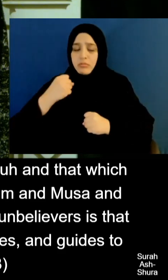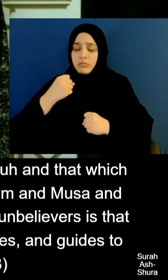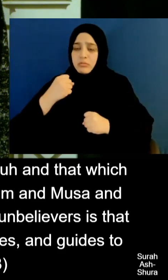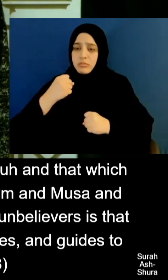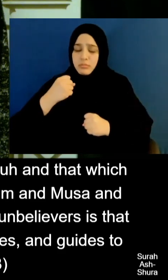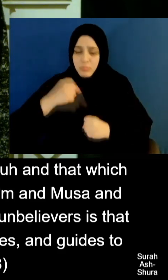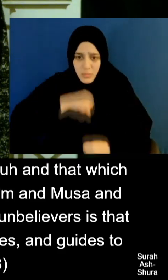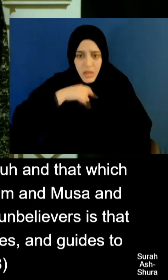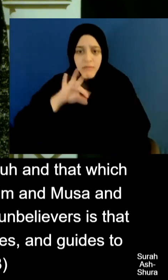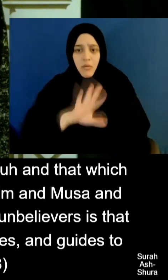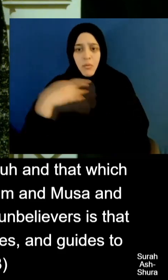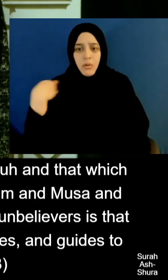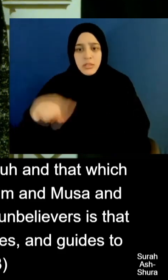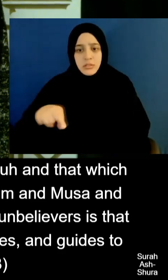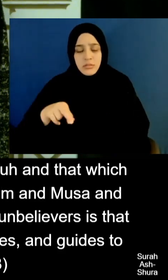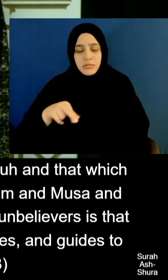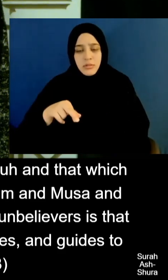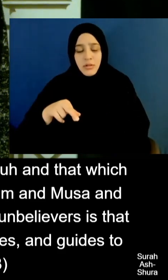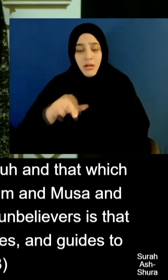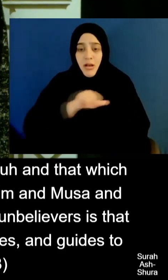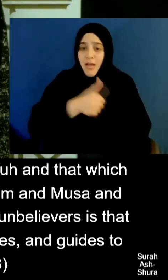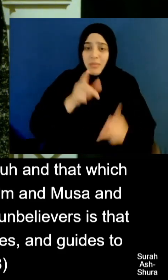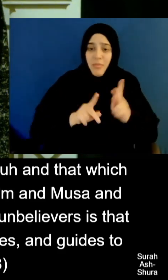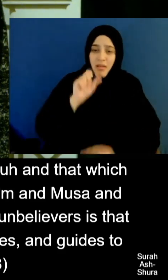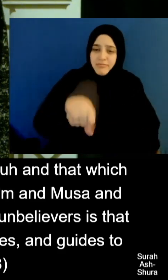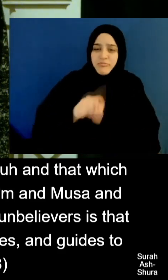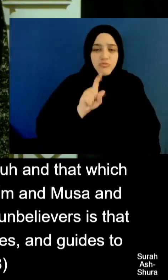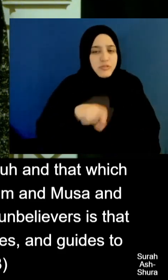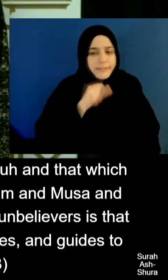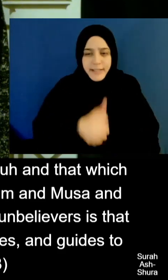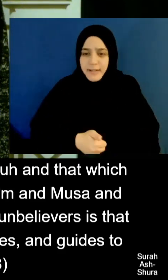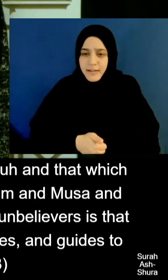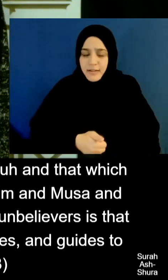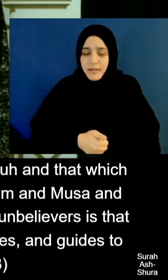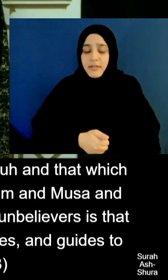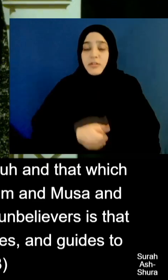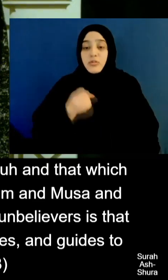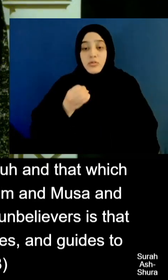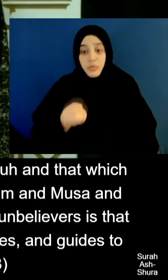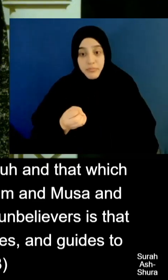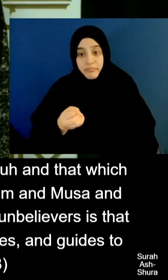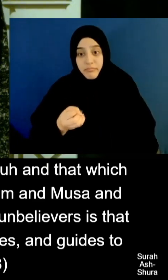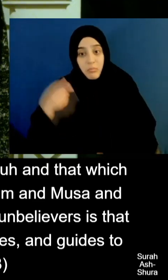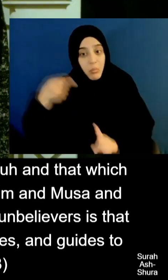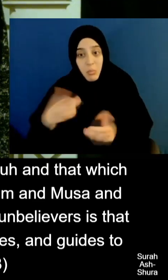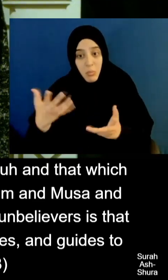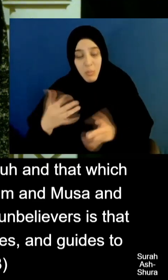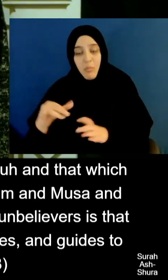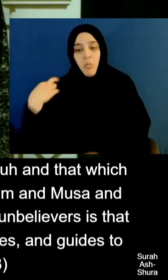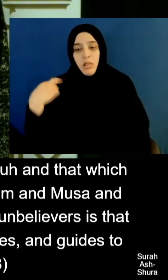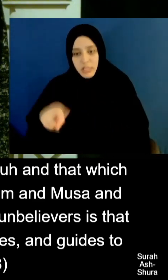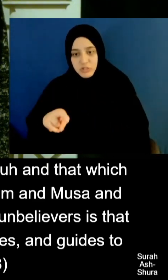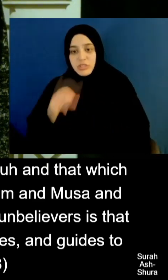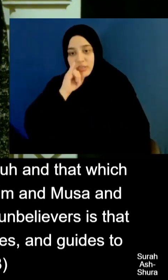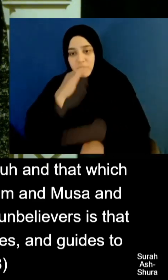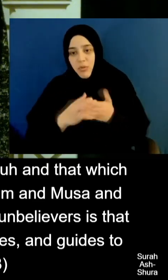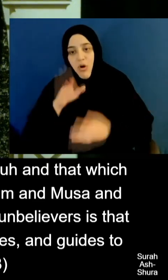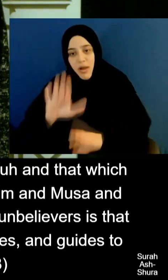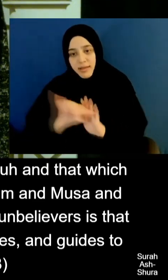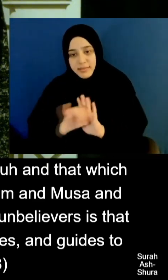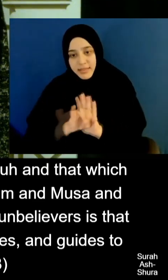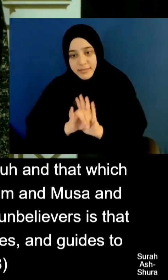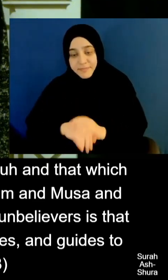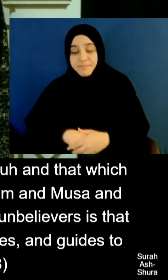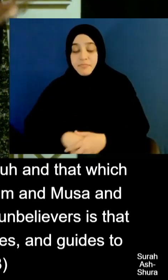So religion is a composition of an identity. Now scholars, when they look